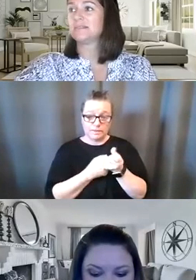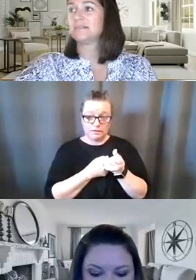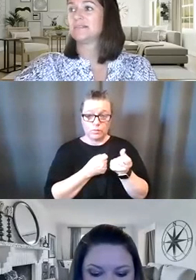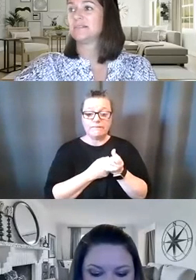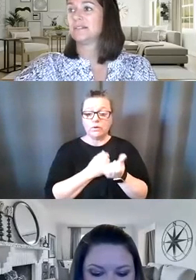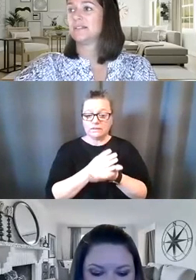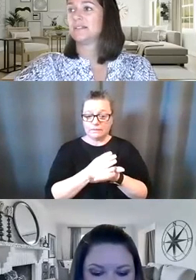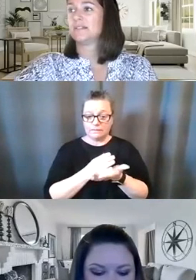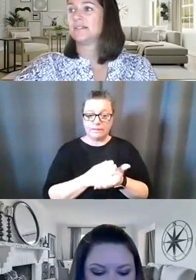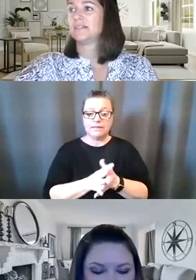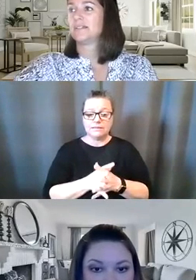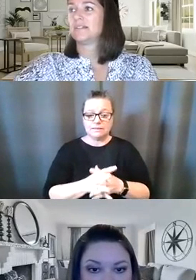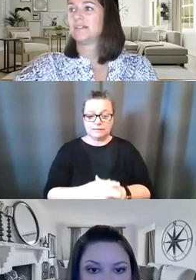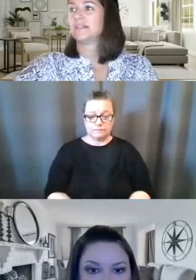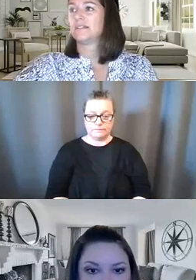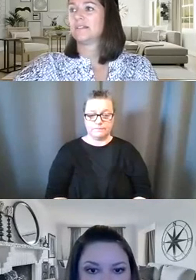piece.